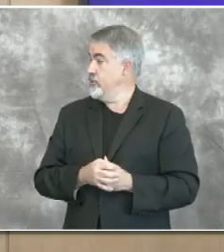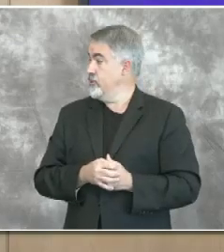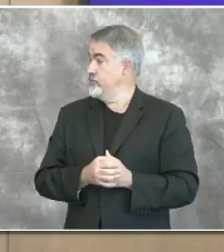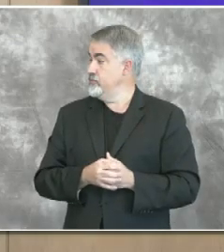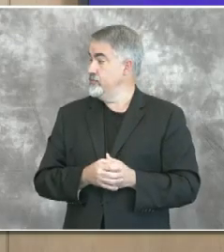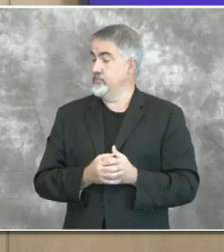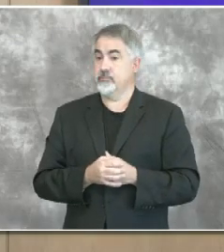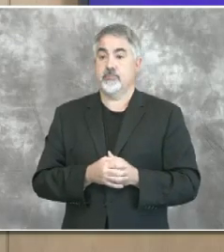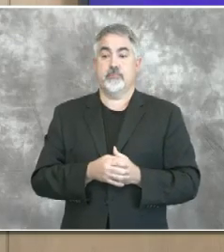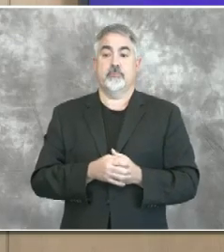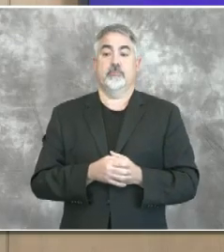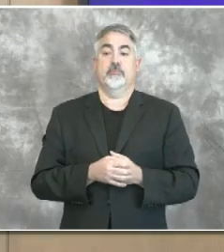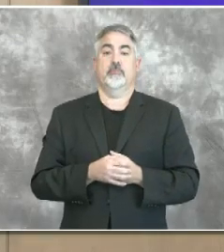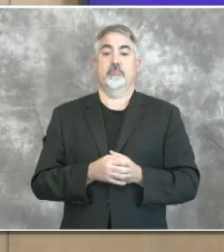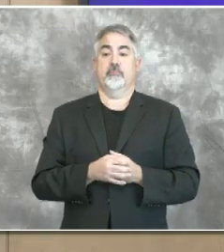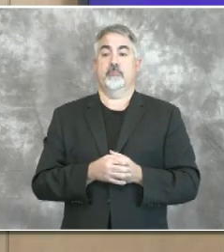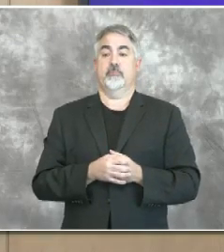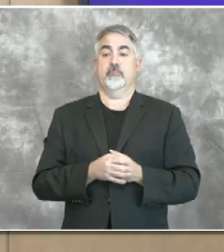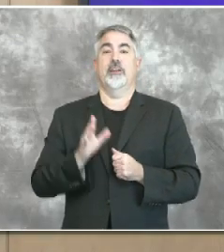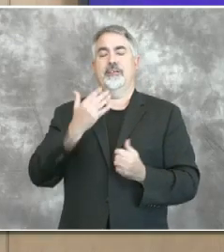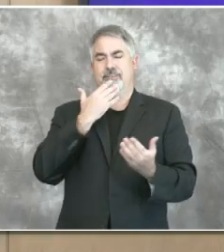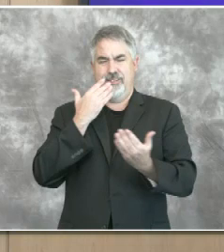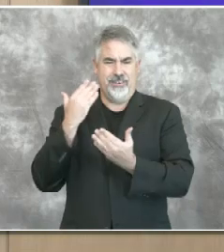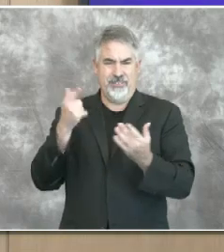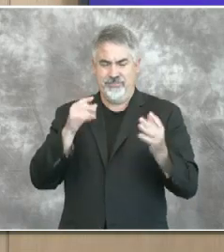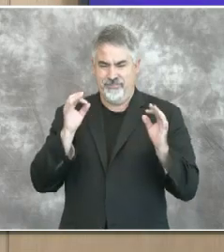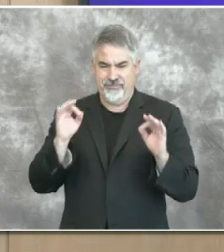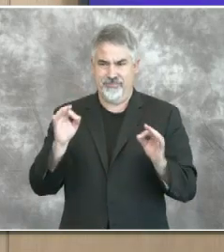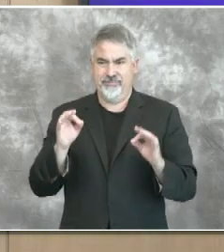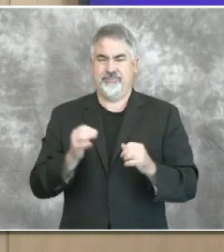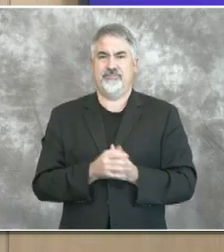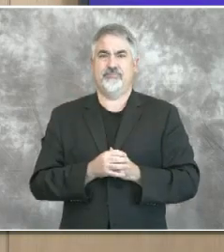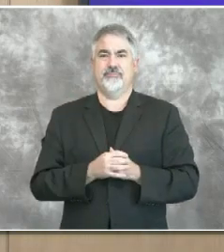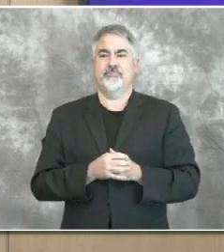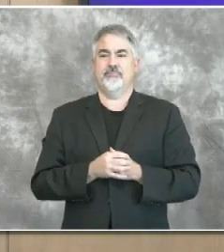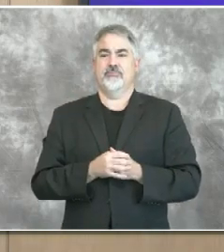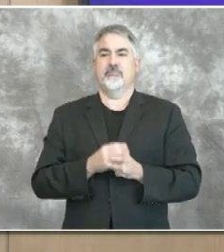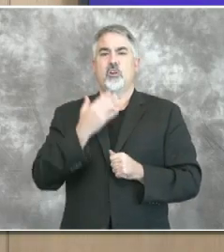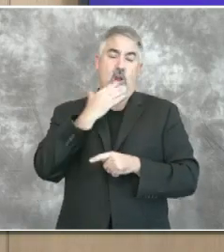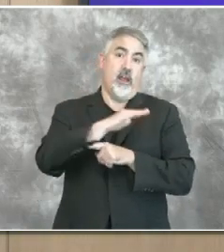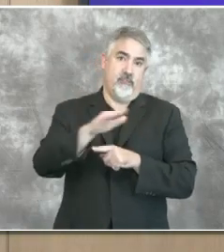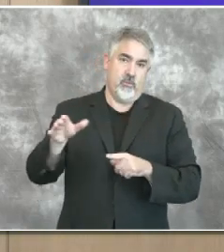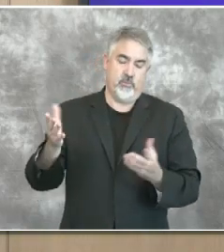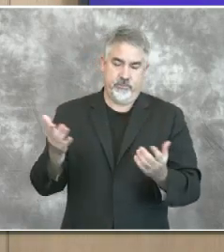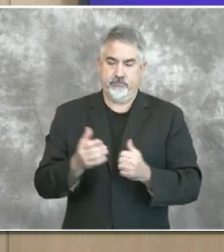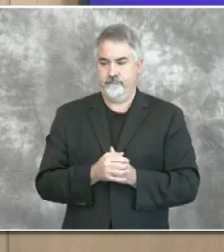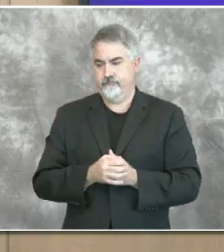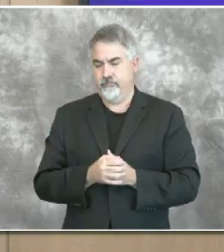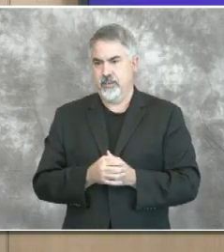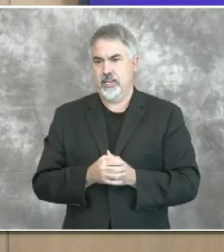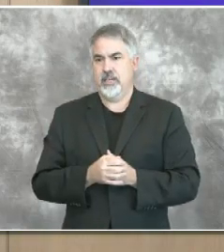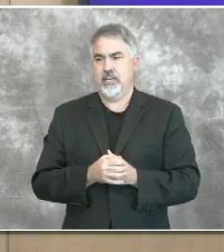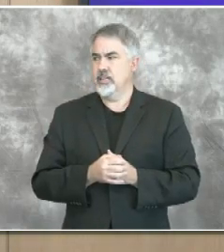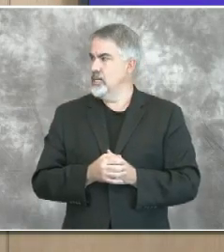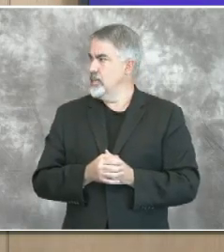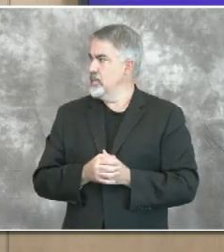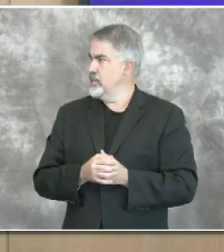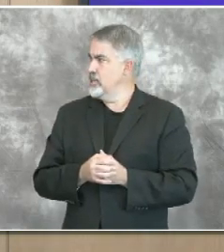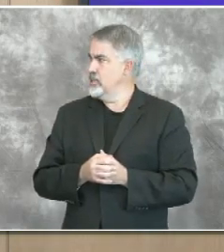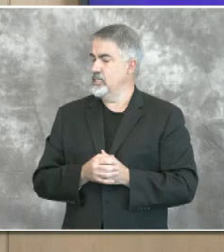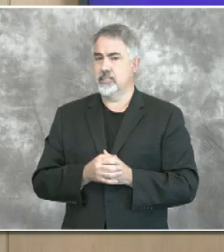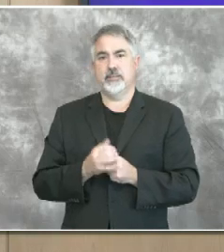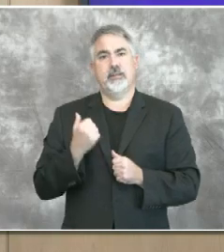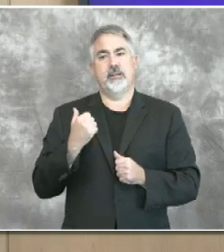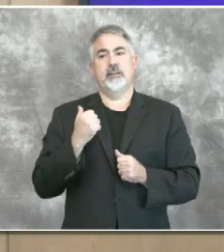Thank you, Chair Cox, and good afternoon. I want to start today by reiterating the points that we've made a number of